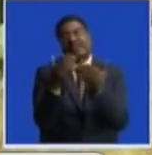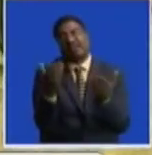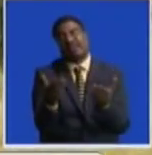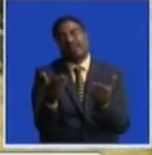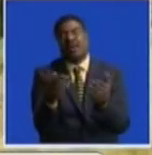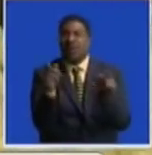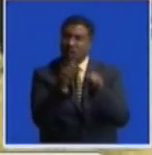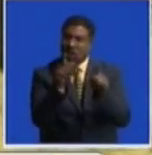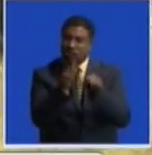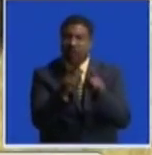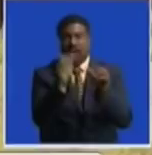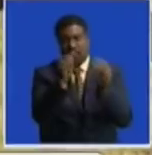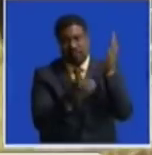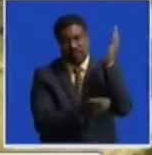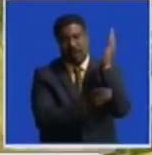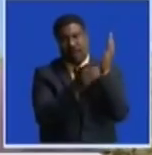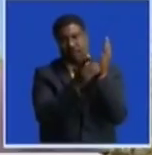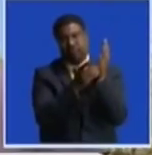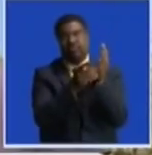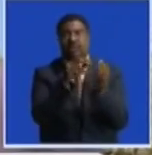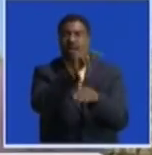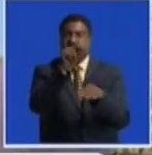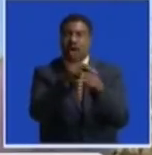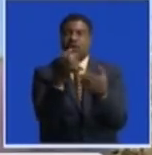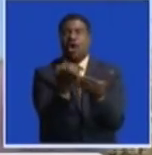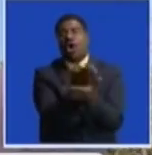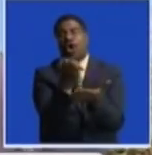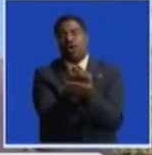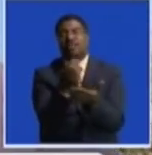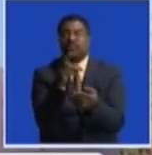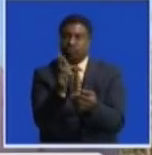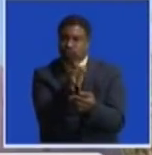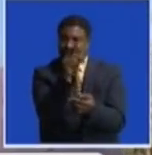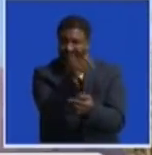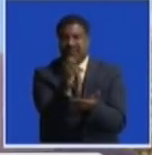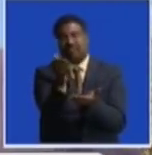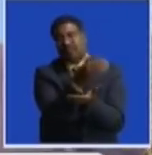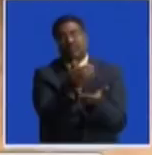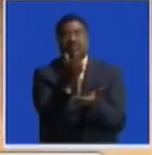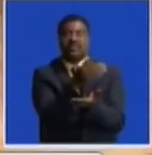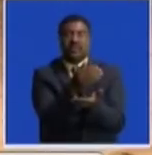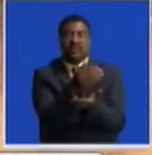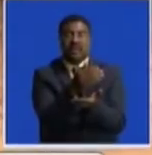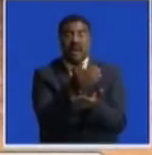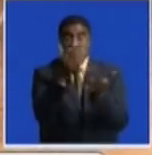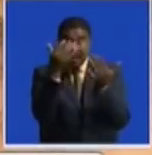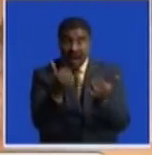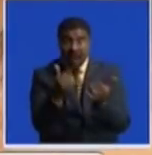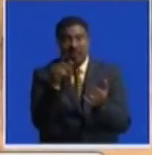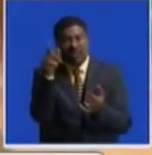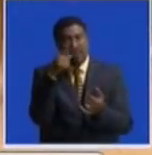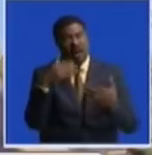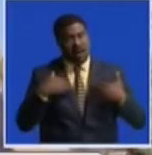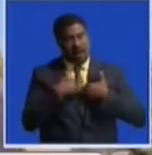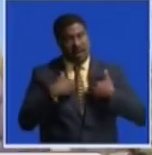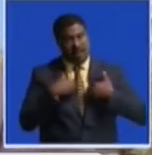local economies through revenue generation. This is why Tourism and Arts Permanent Secretary Howard Sikwela wants animals protected from